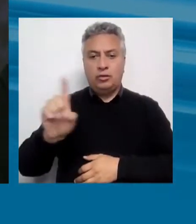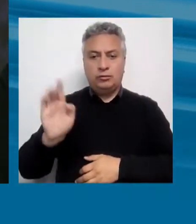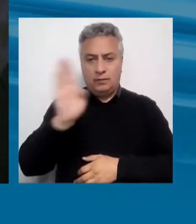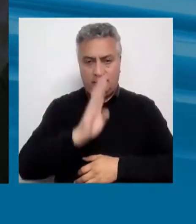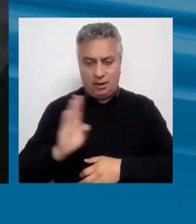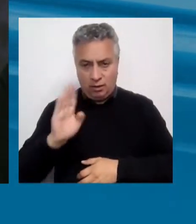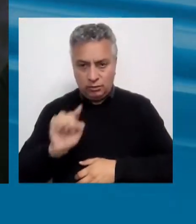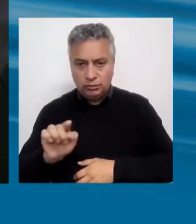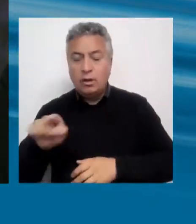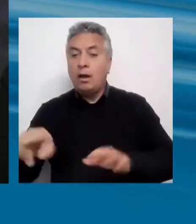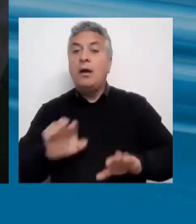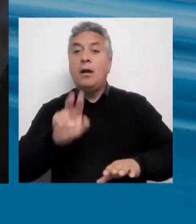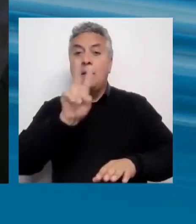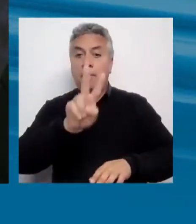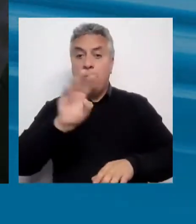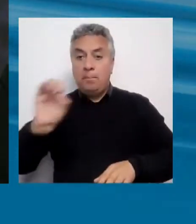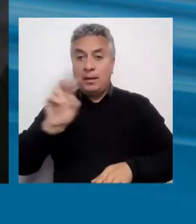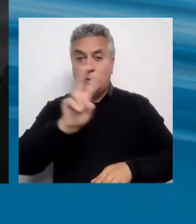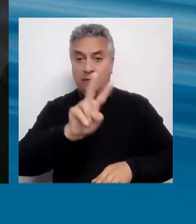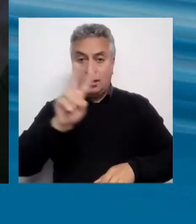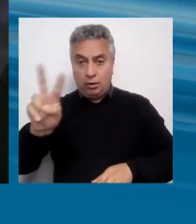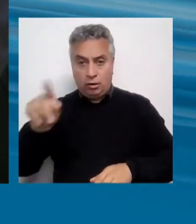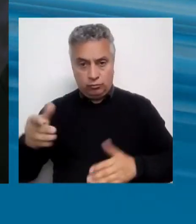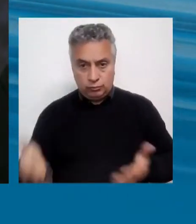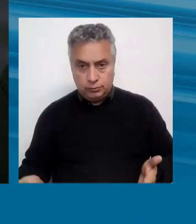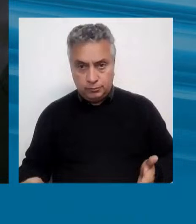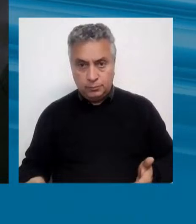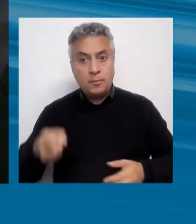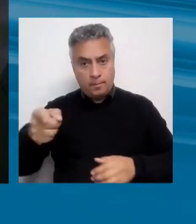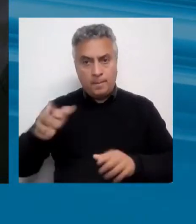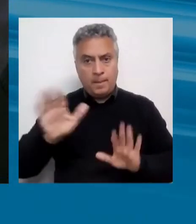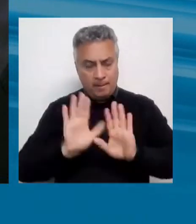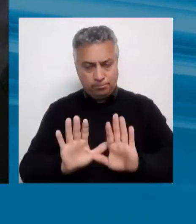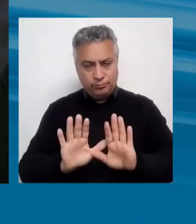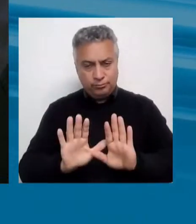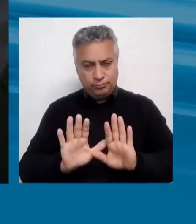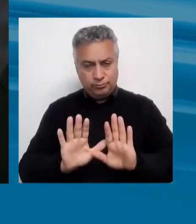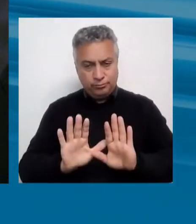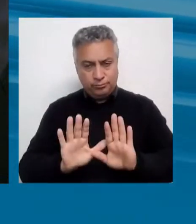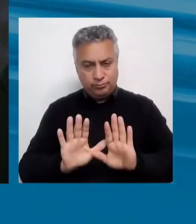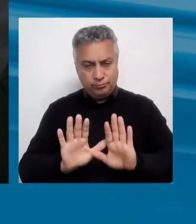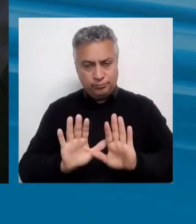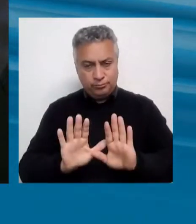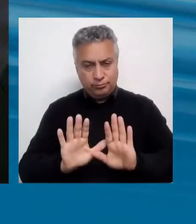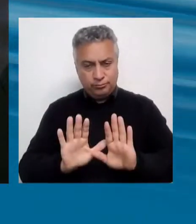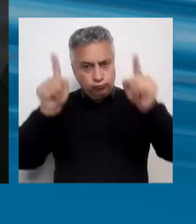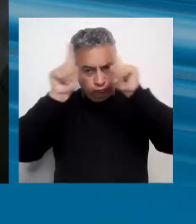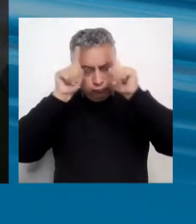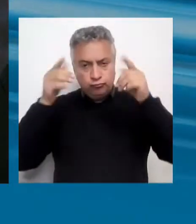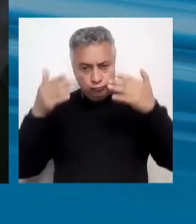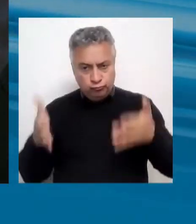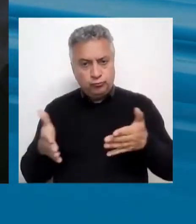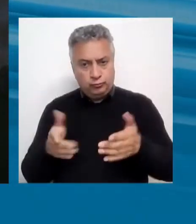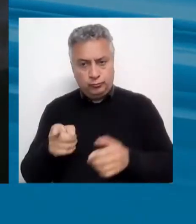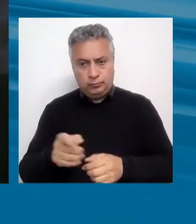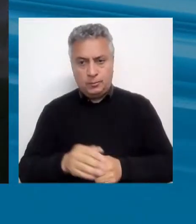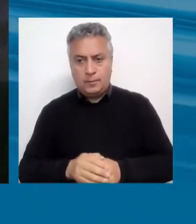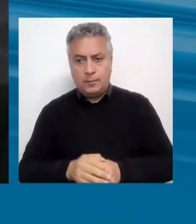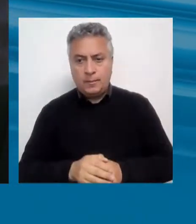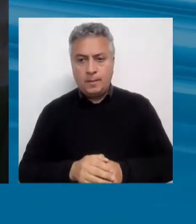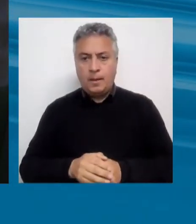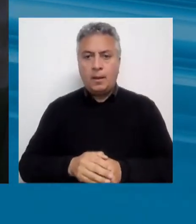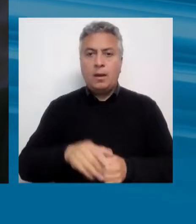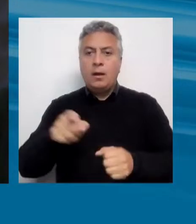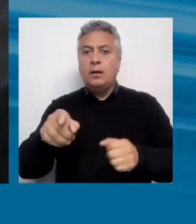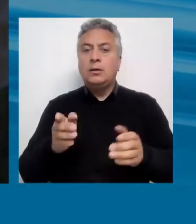this position in 2022. He holds a master's degree in social policies and planning for developing countries